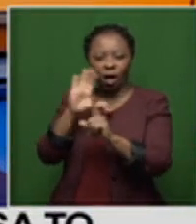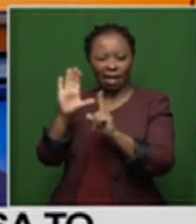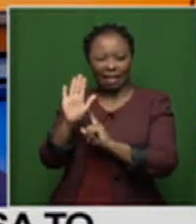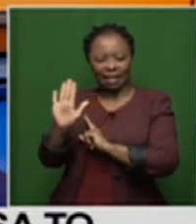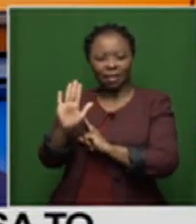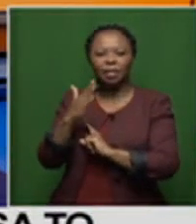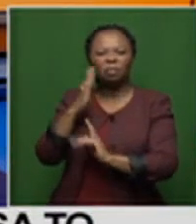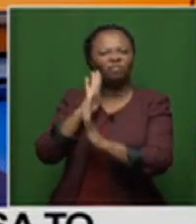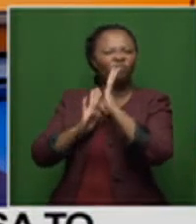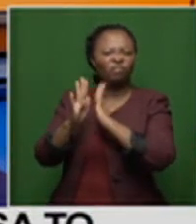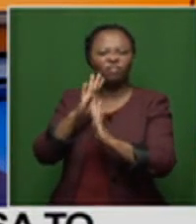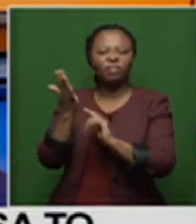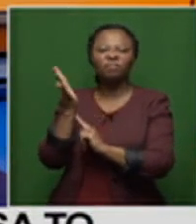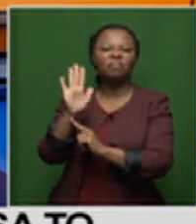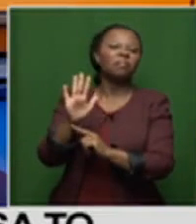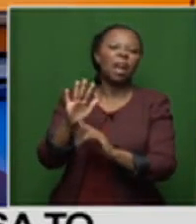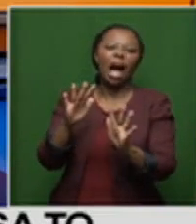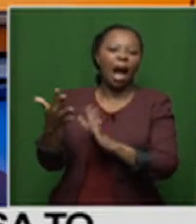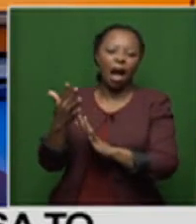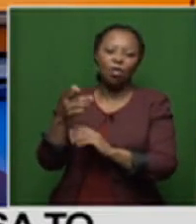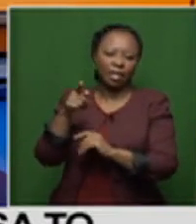how this will be reflected in the concert.